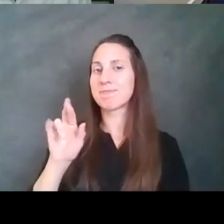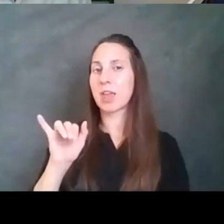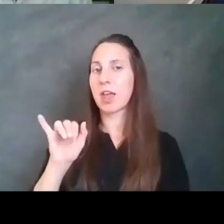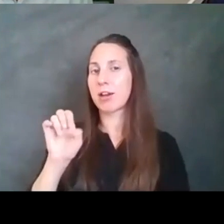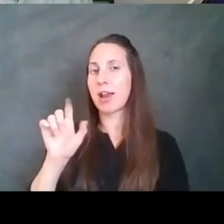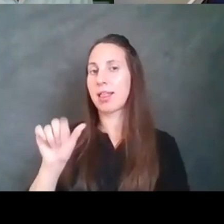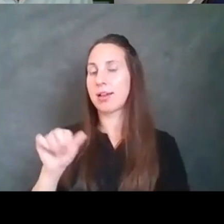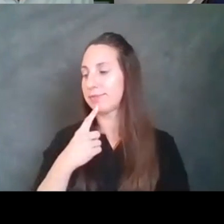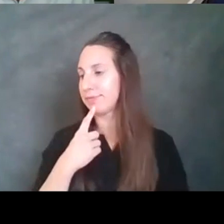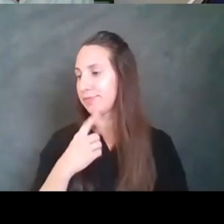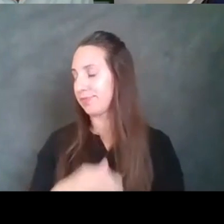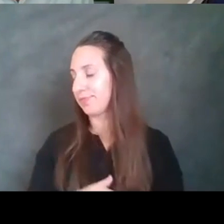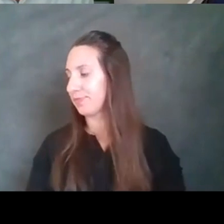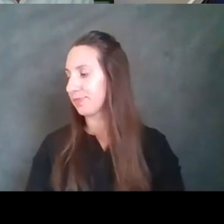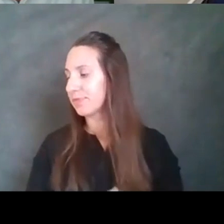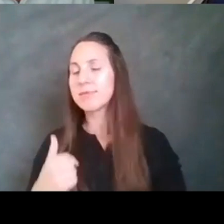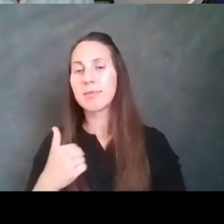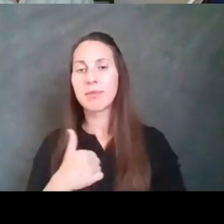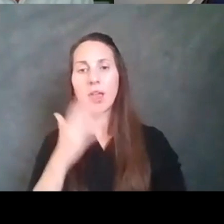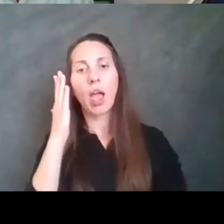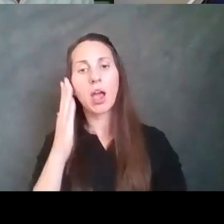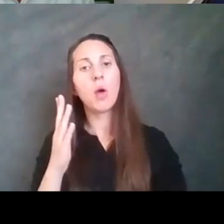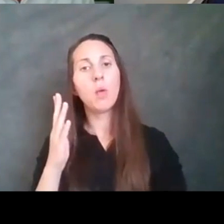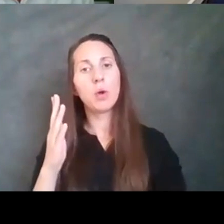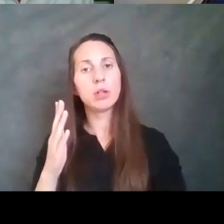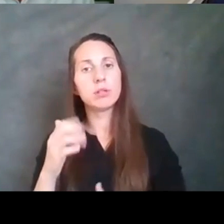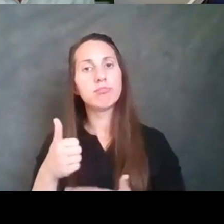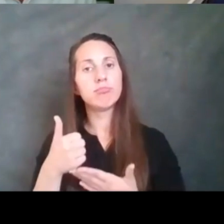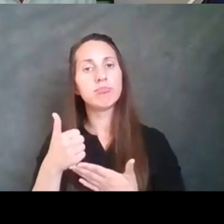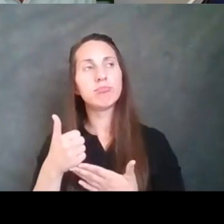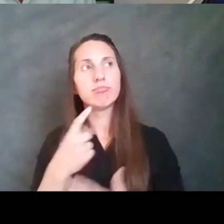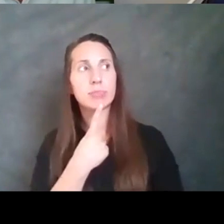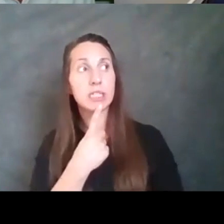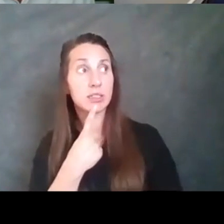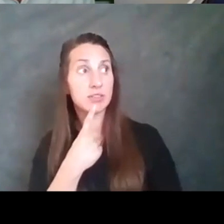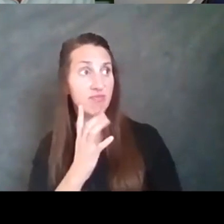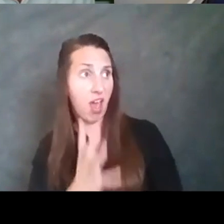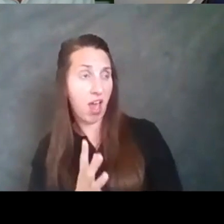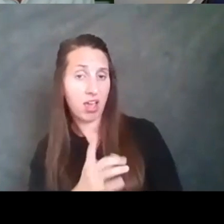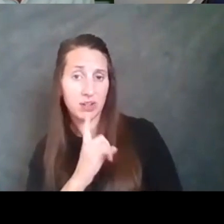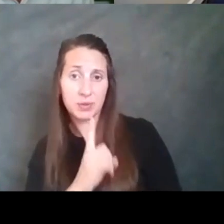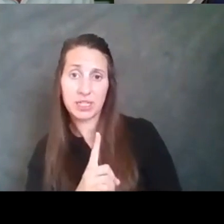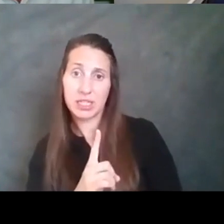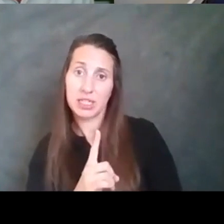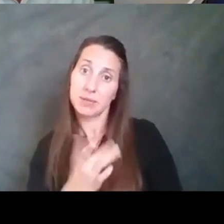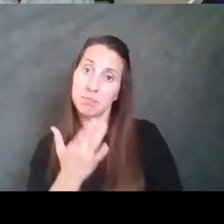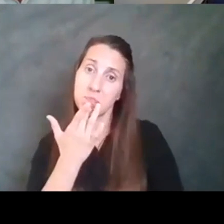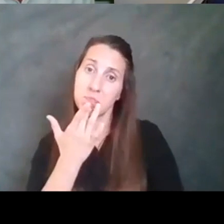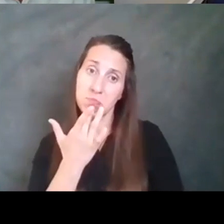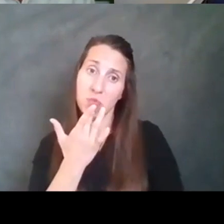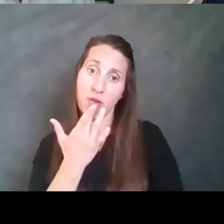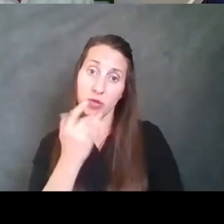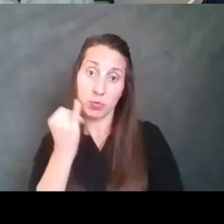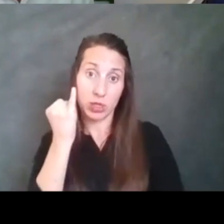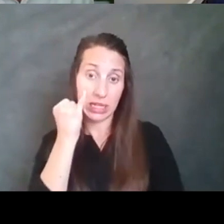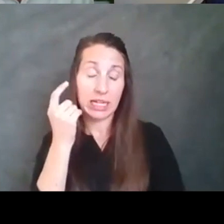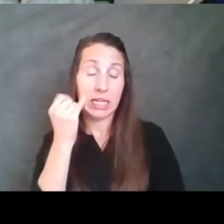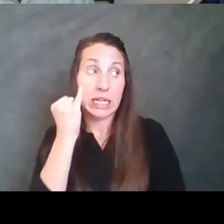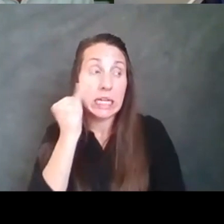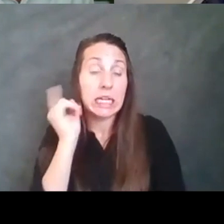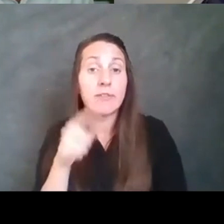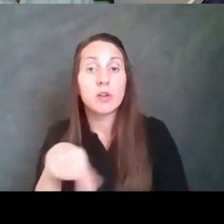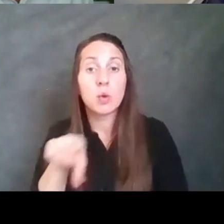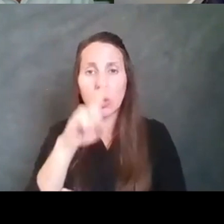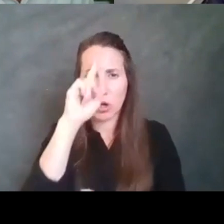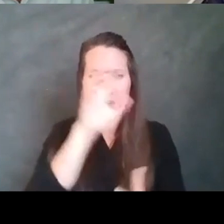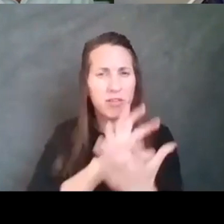you know, I would say it's perfectly fine and even potentially preferable if you're very confused about how best